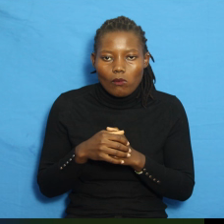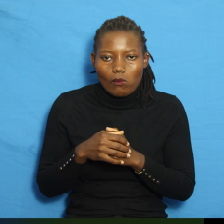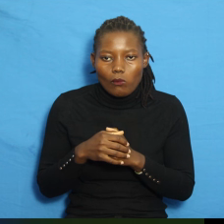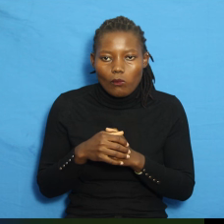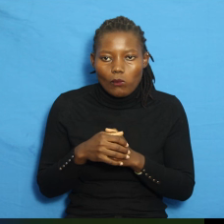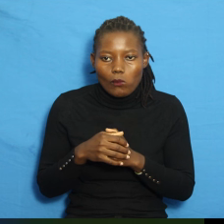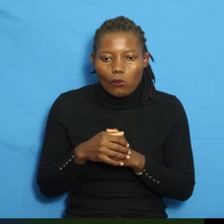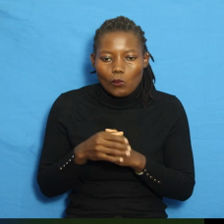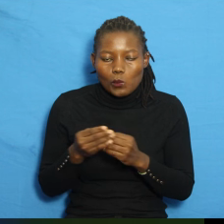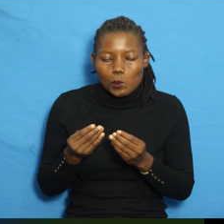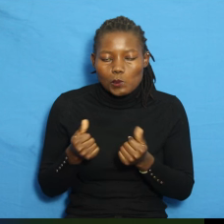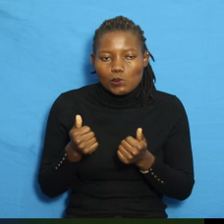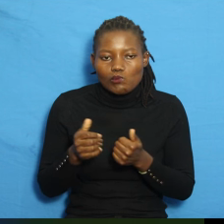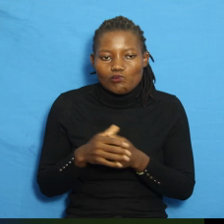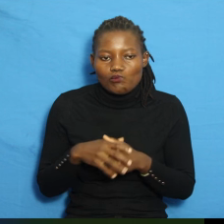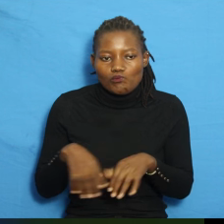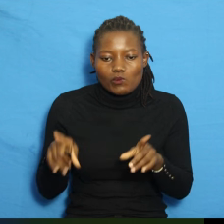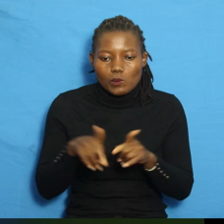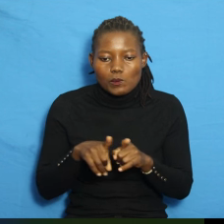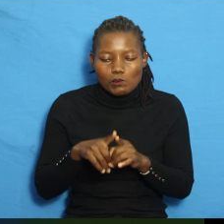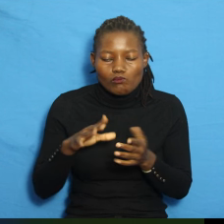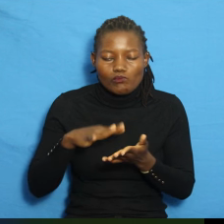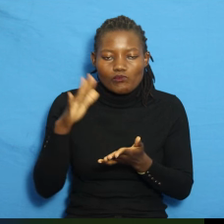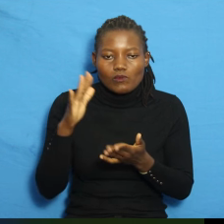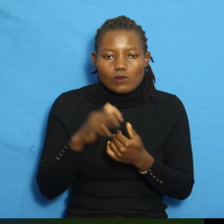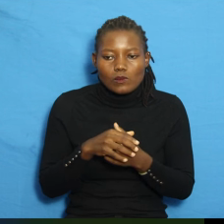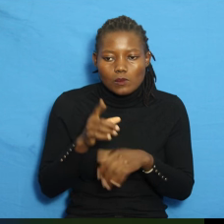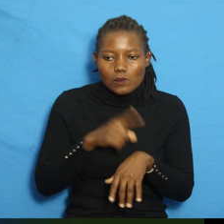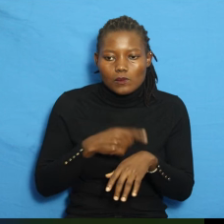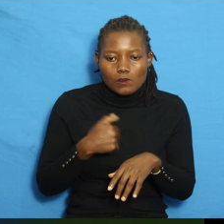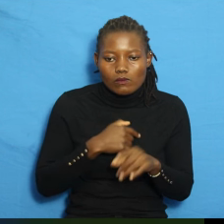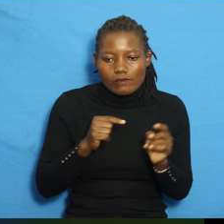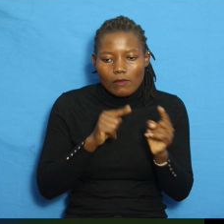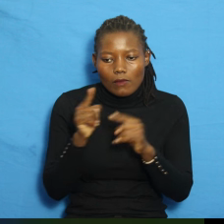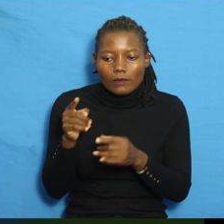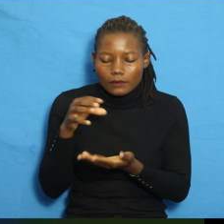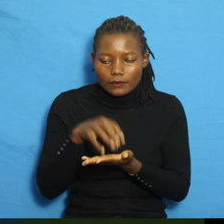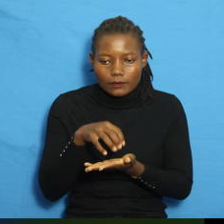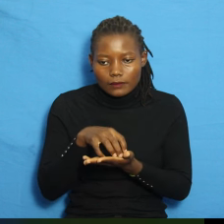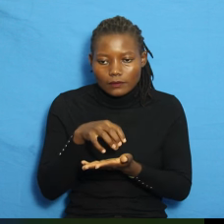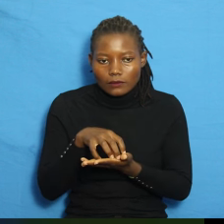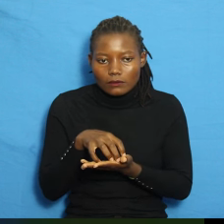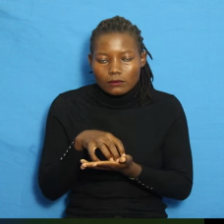can be effective. And more so, especially when we go to conditioning,